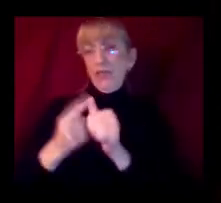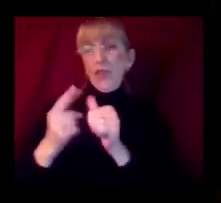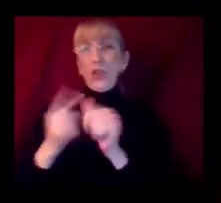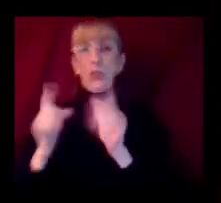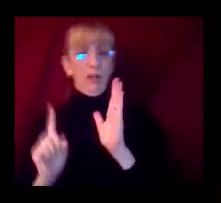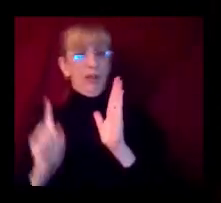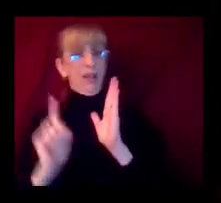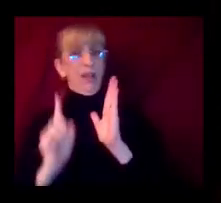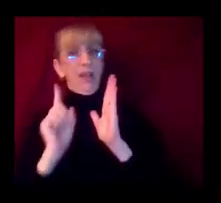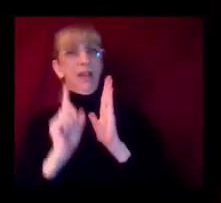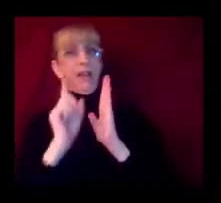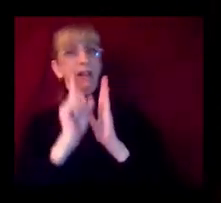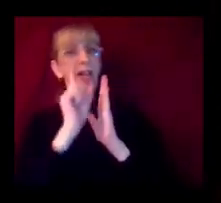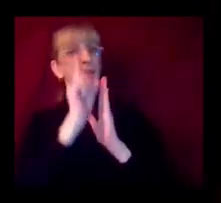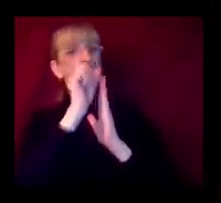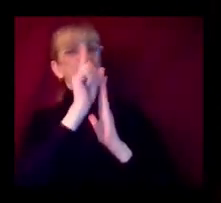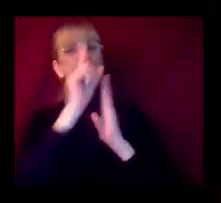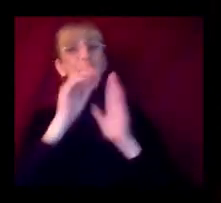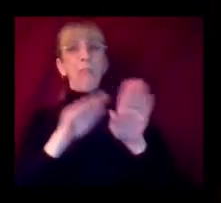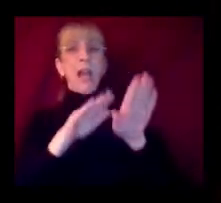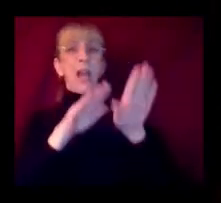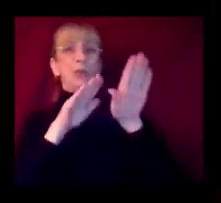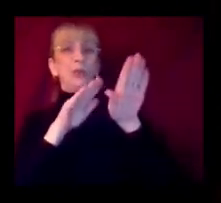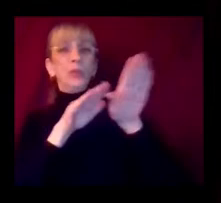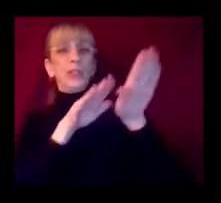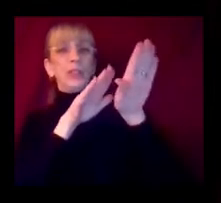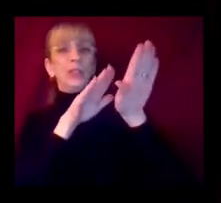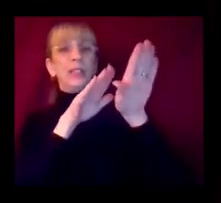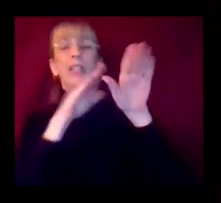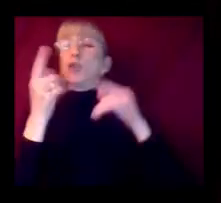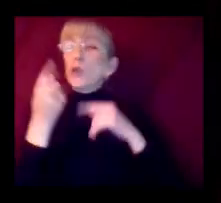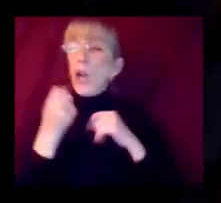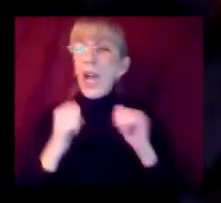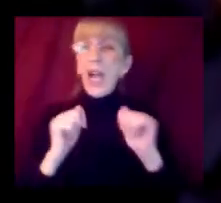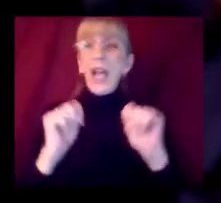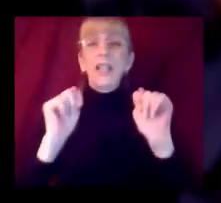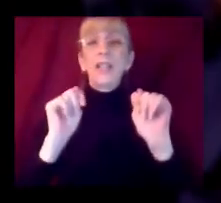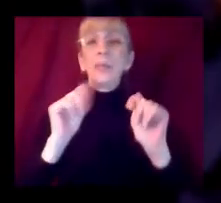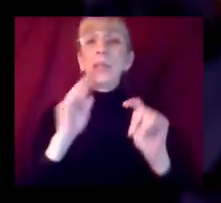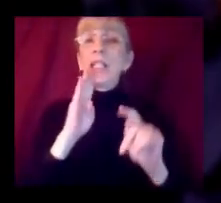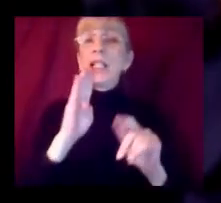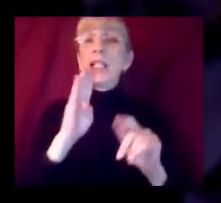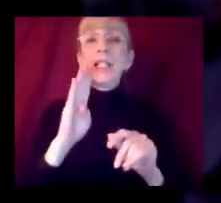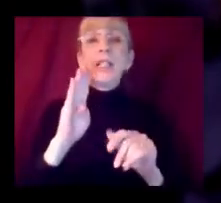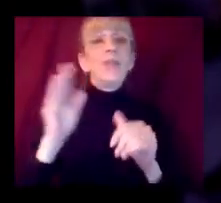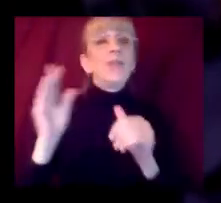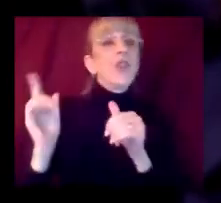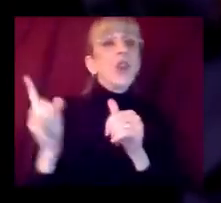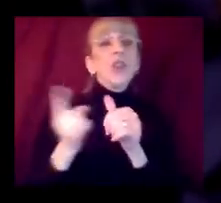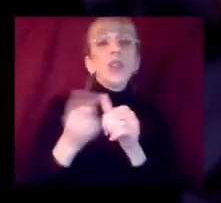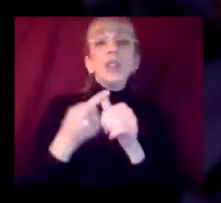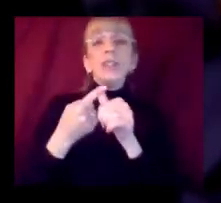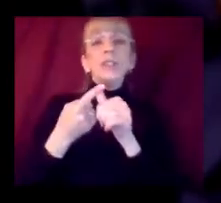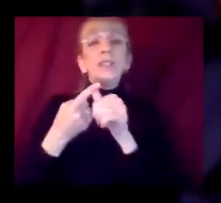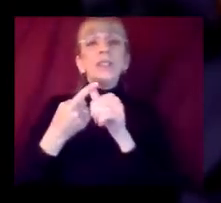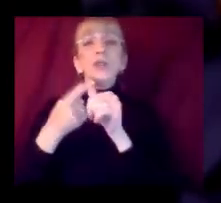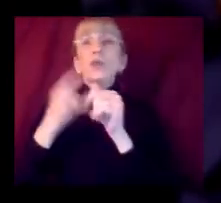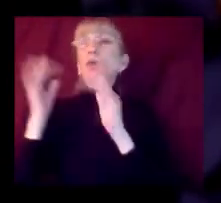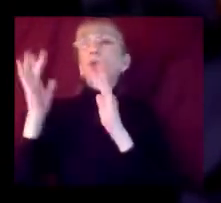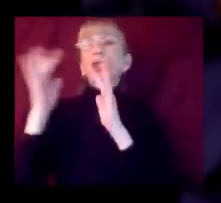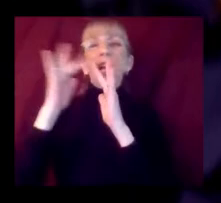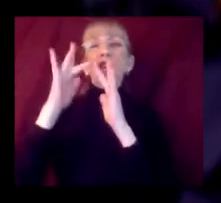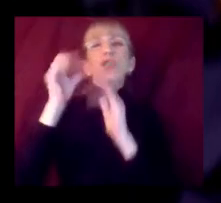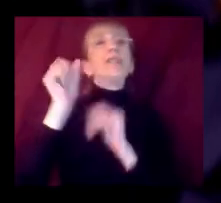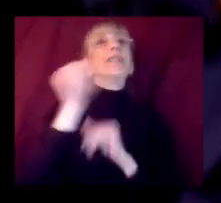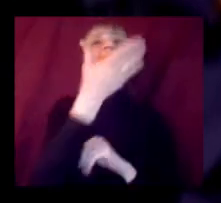the mountain, and try to be the first to touch the